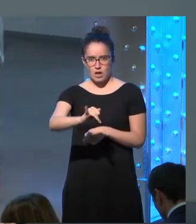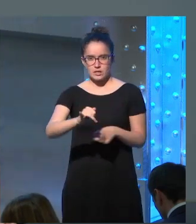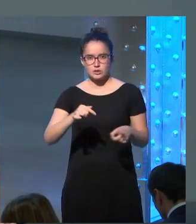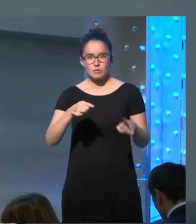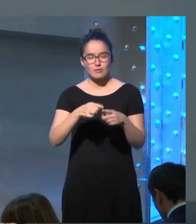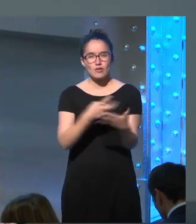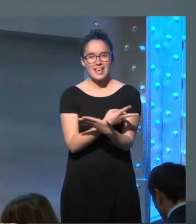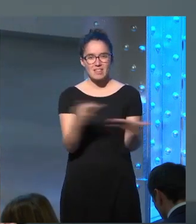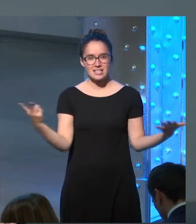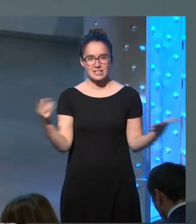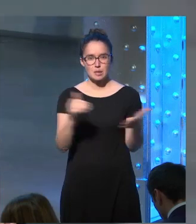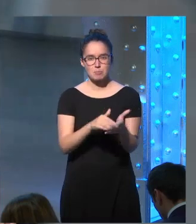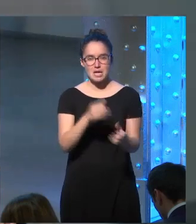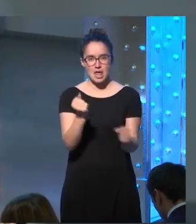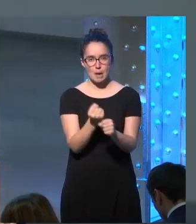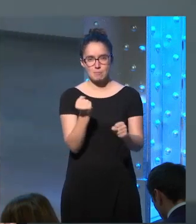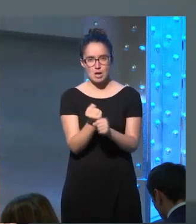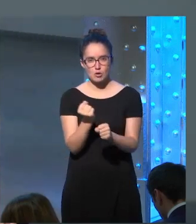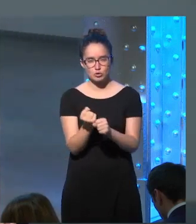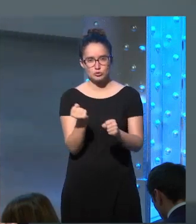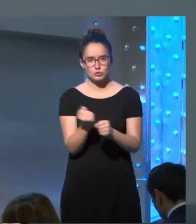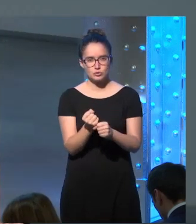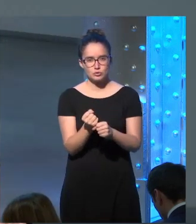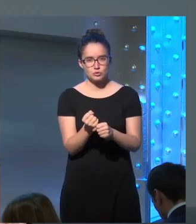an objective for ourselves of